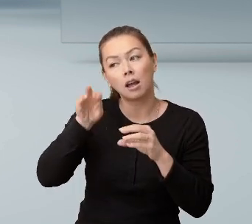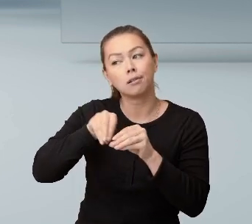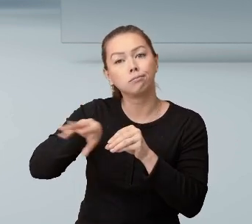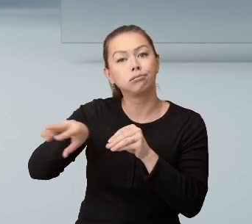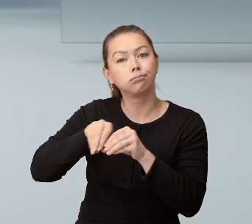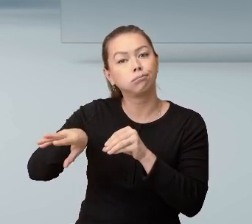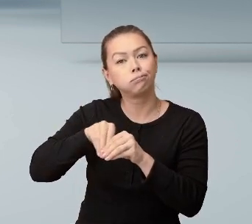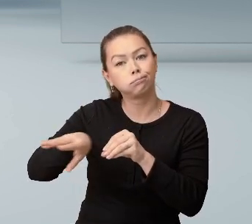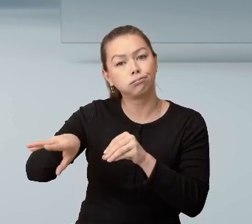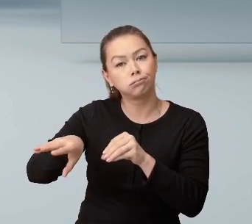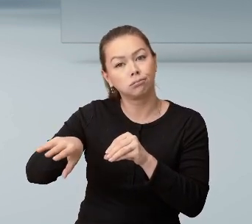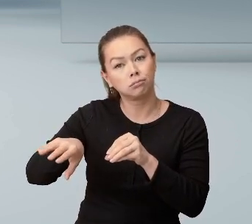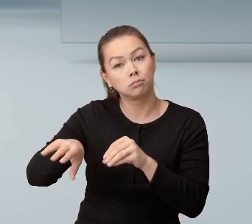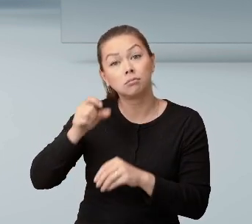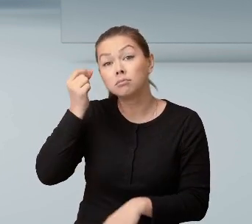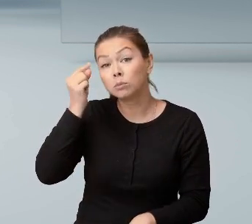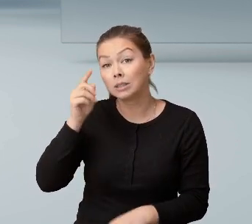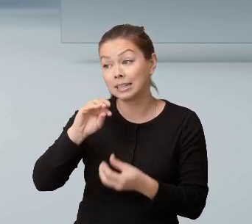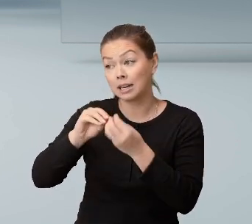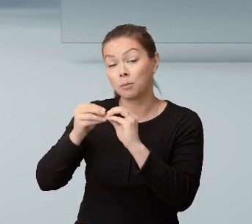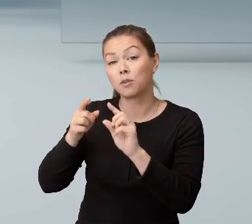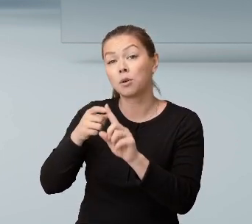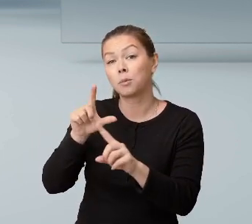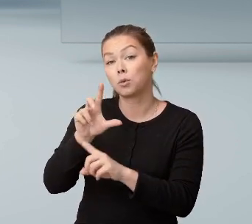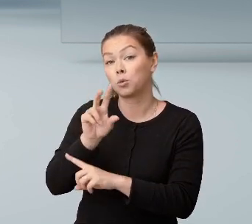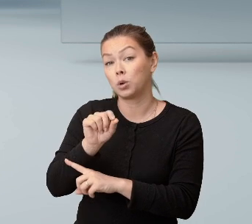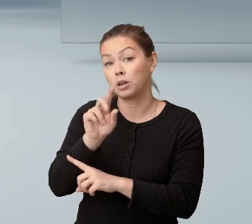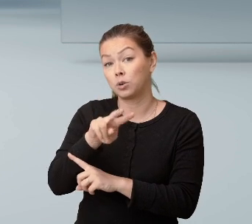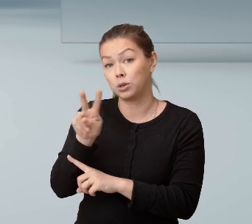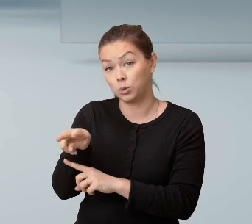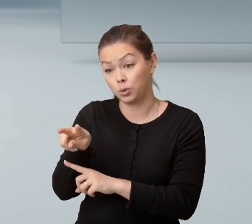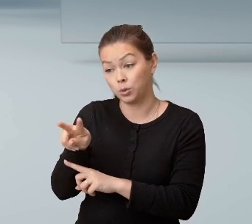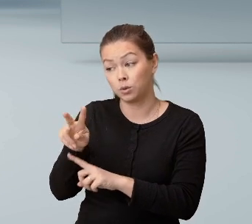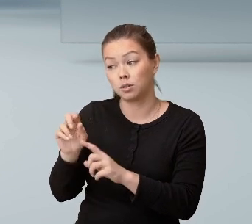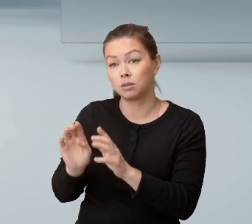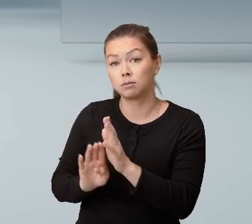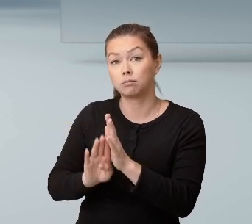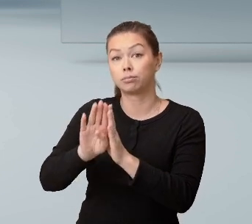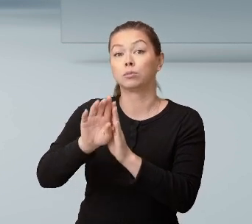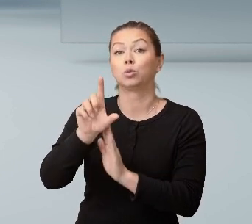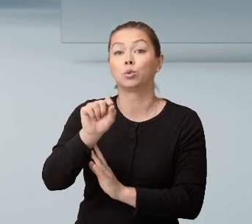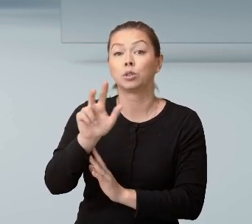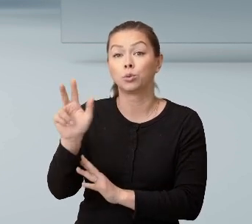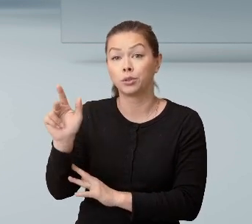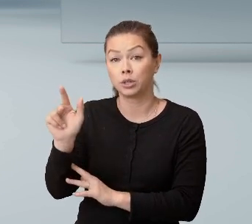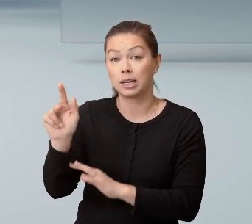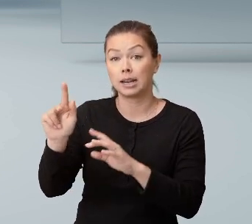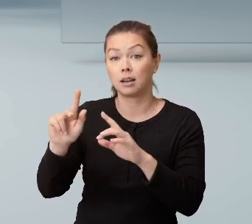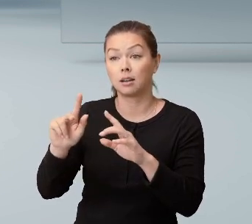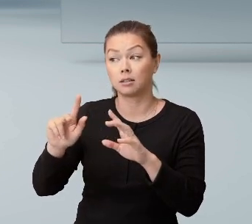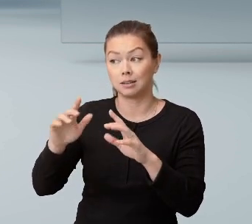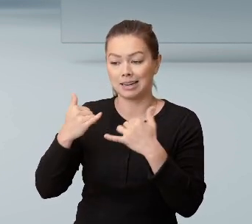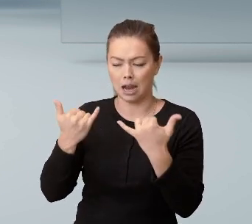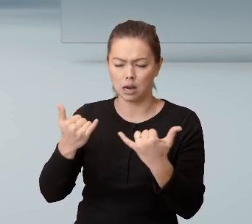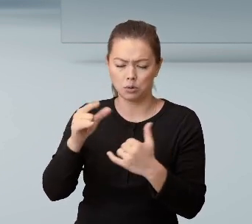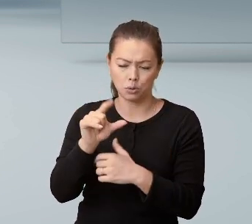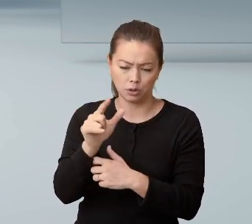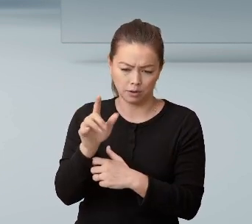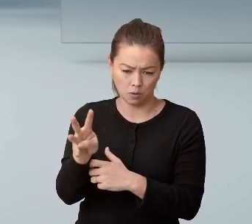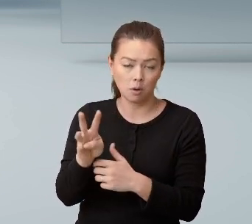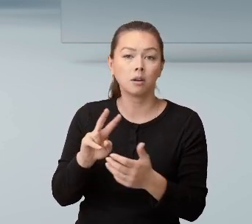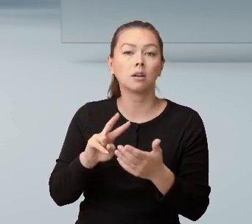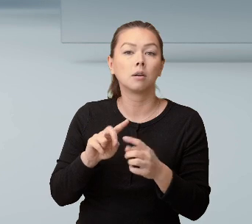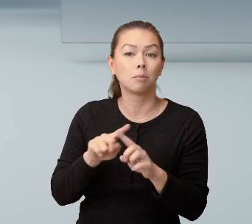So even with these numbers from 2022 going into 2023 and us being in 2024 now, these numbers are expected